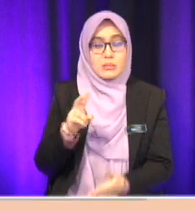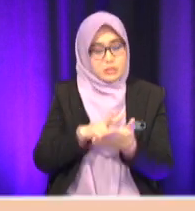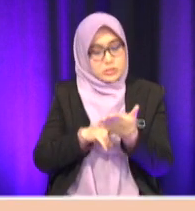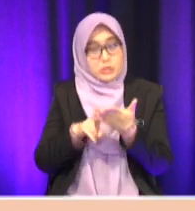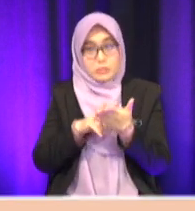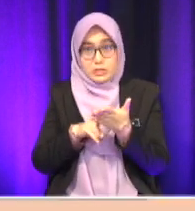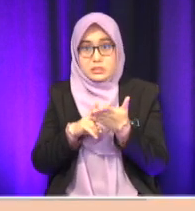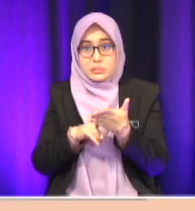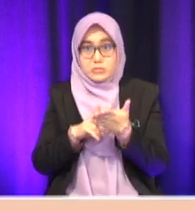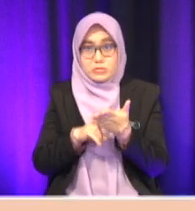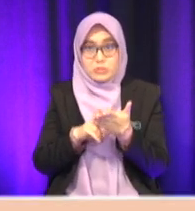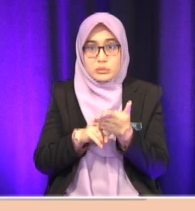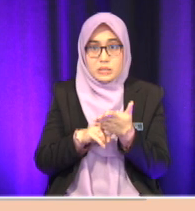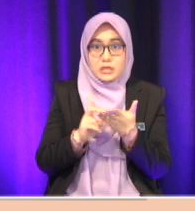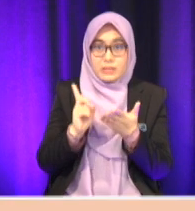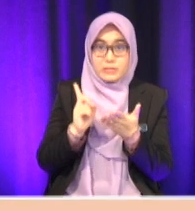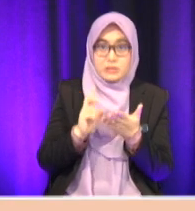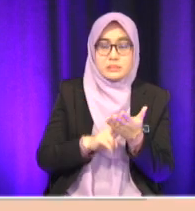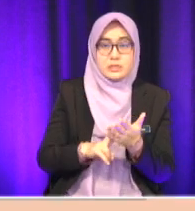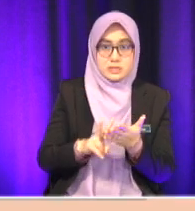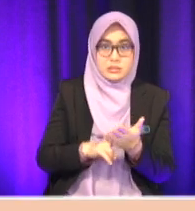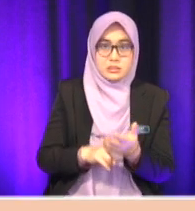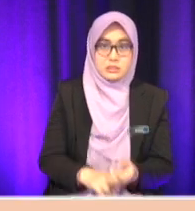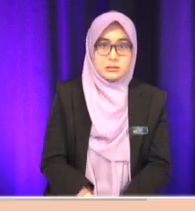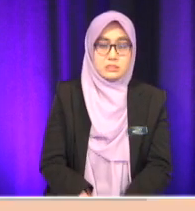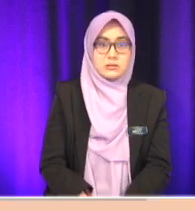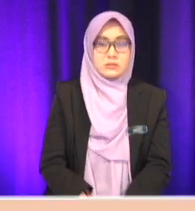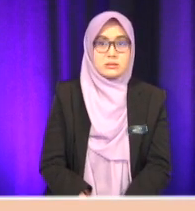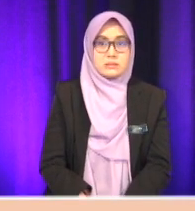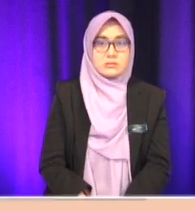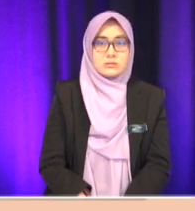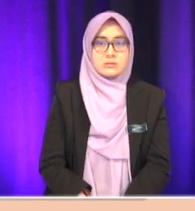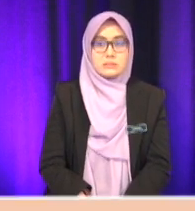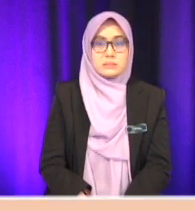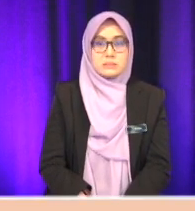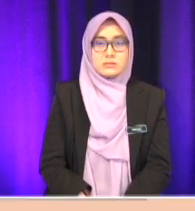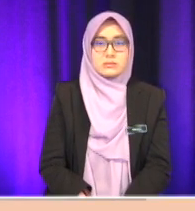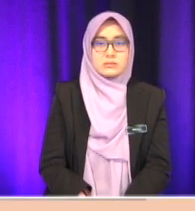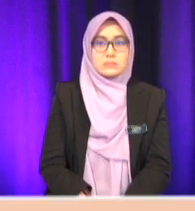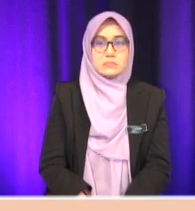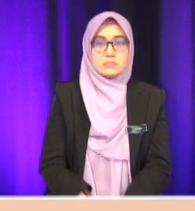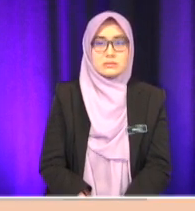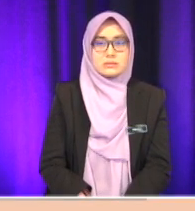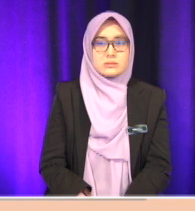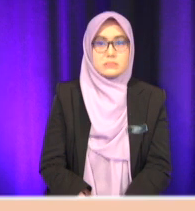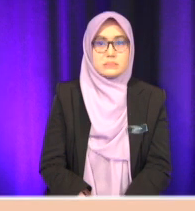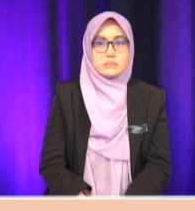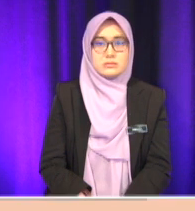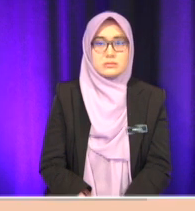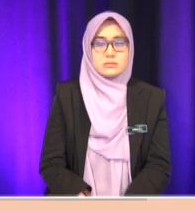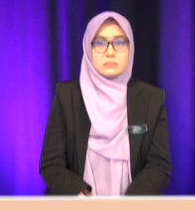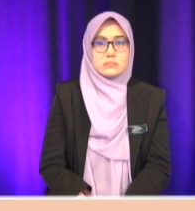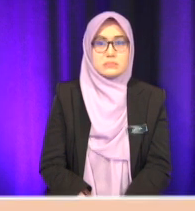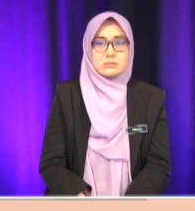of my comfort zone. E, we learned about time management and how to handle stress